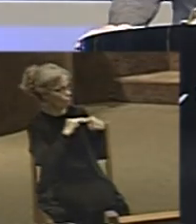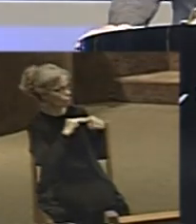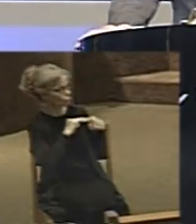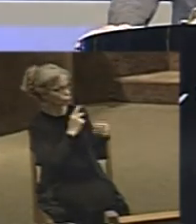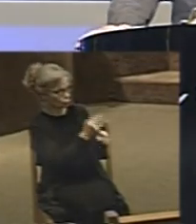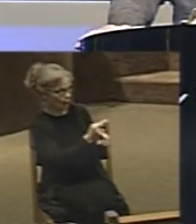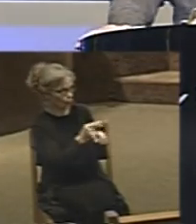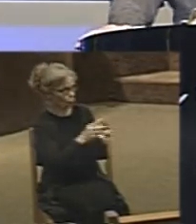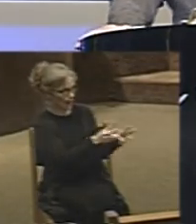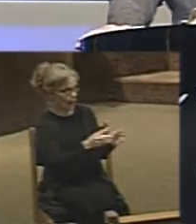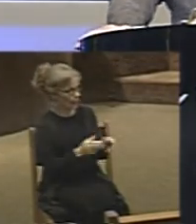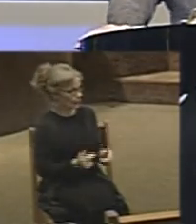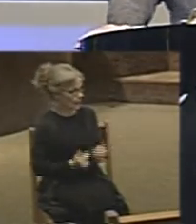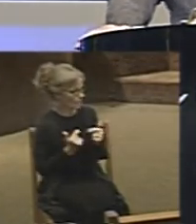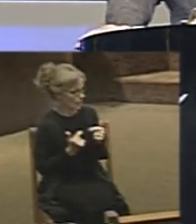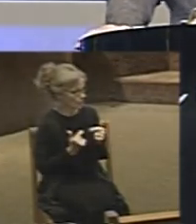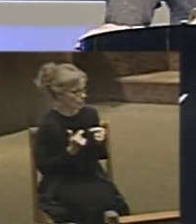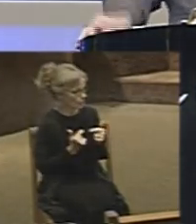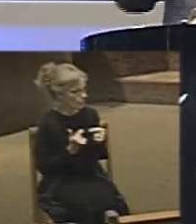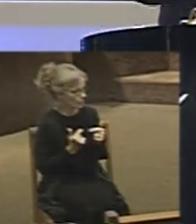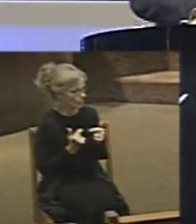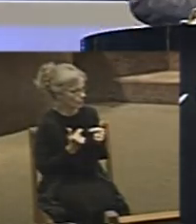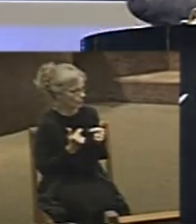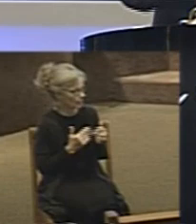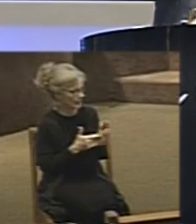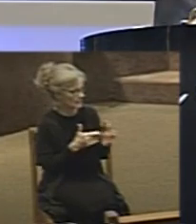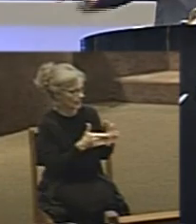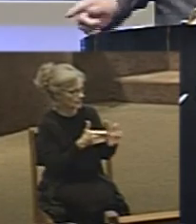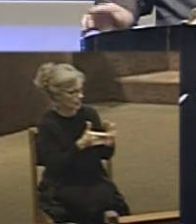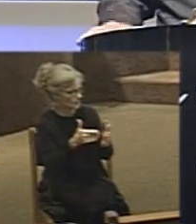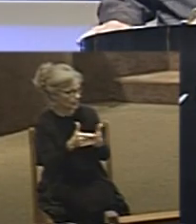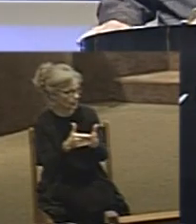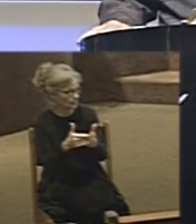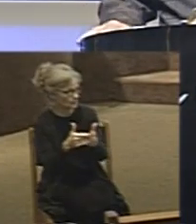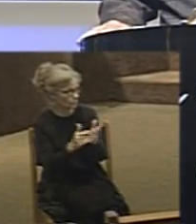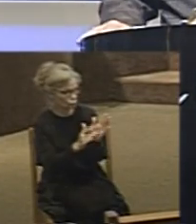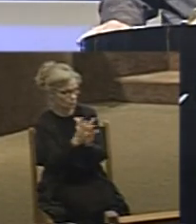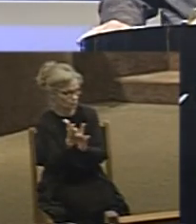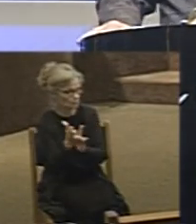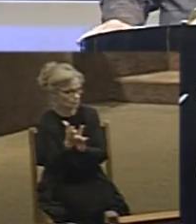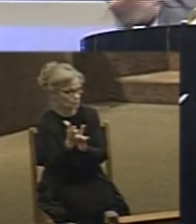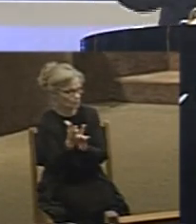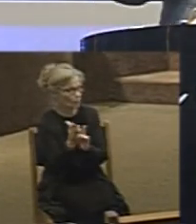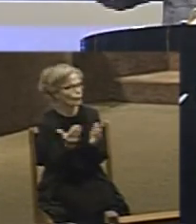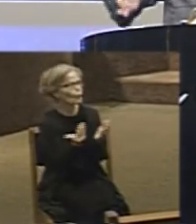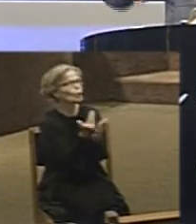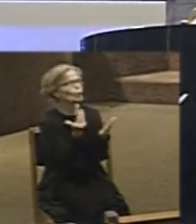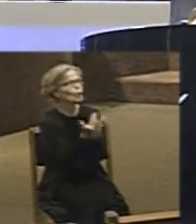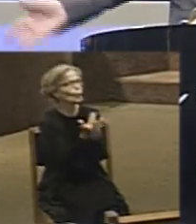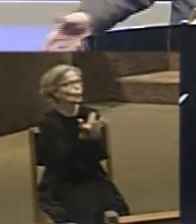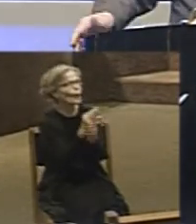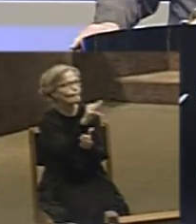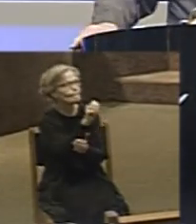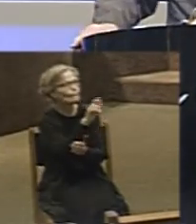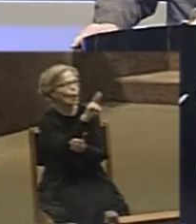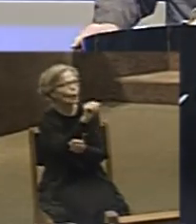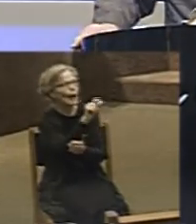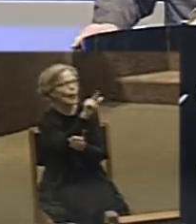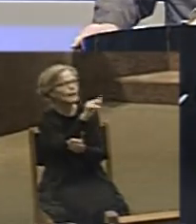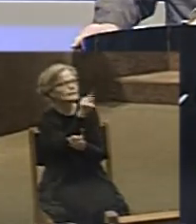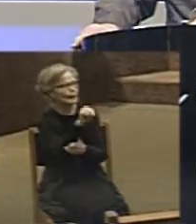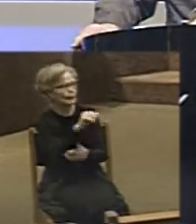our society. The new morality is just the old